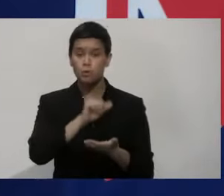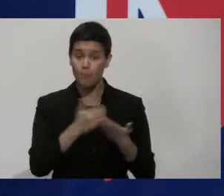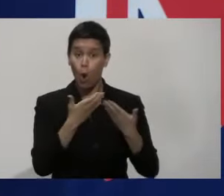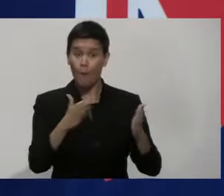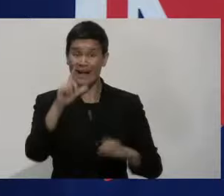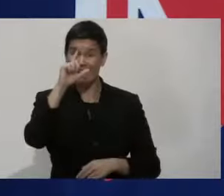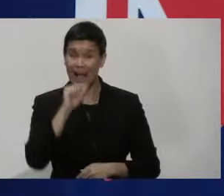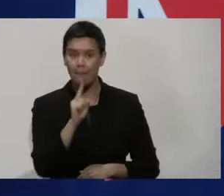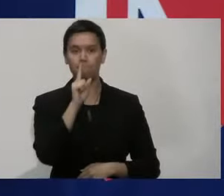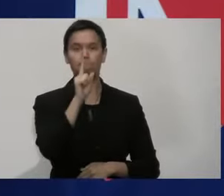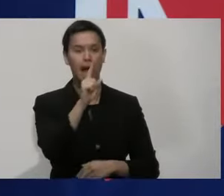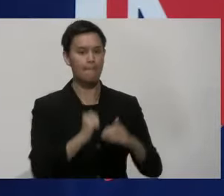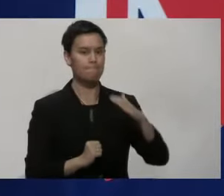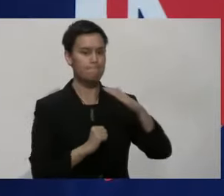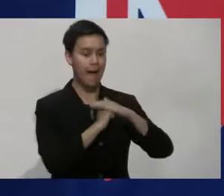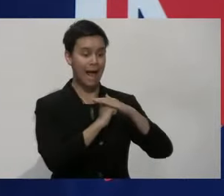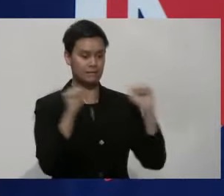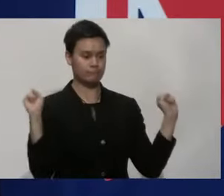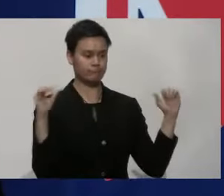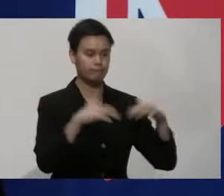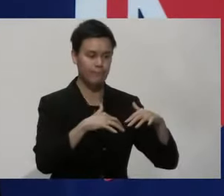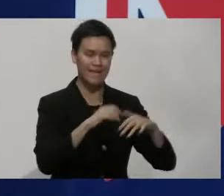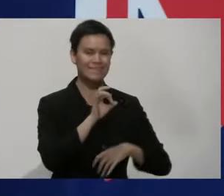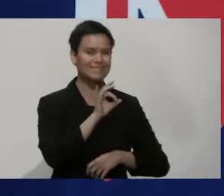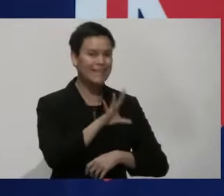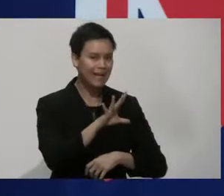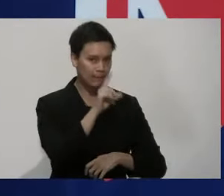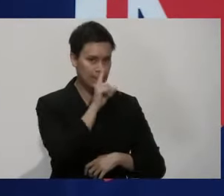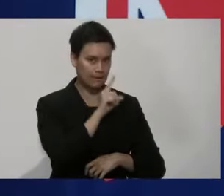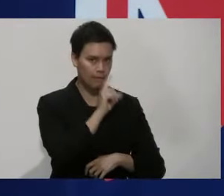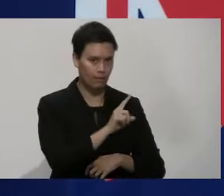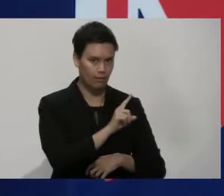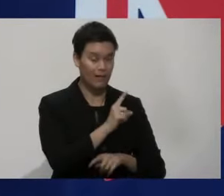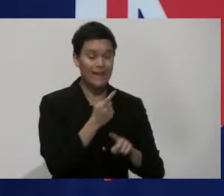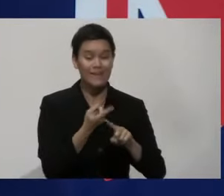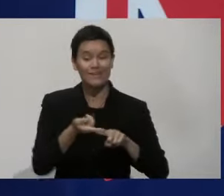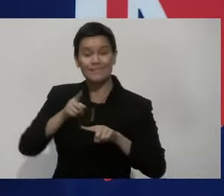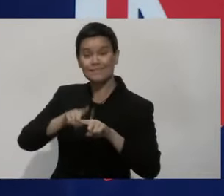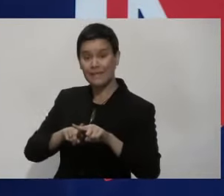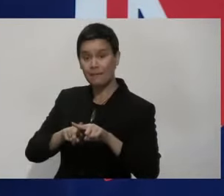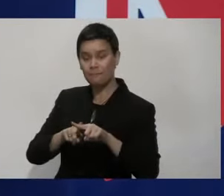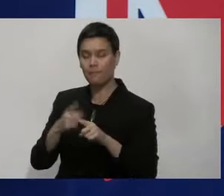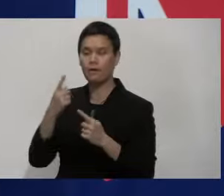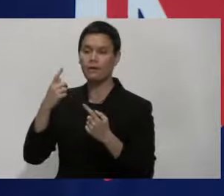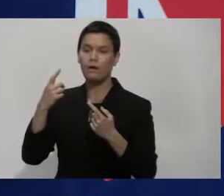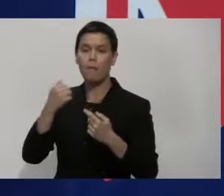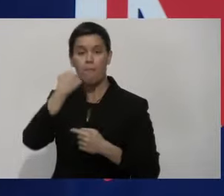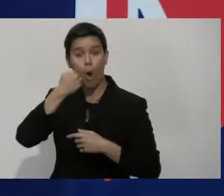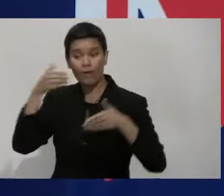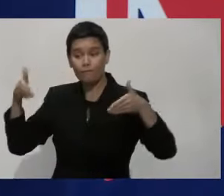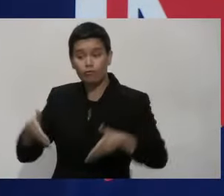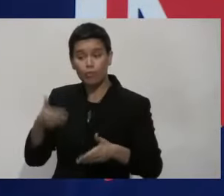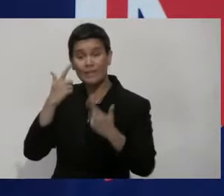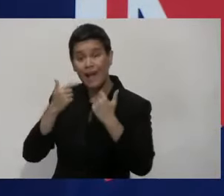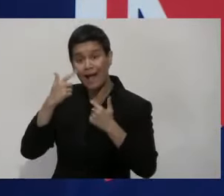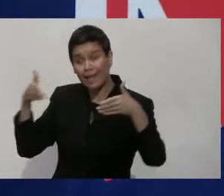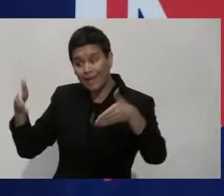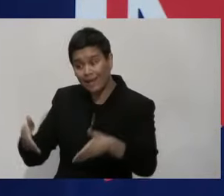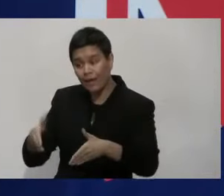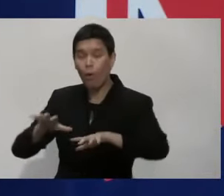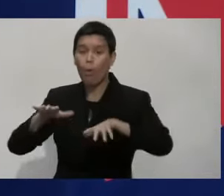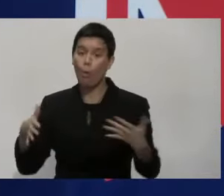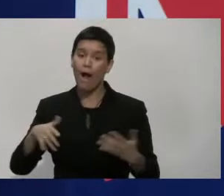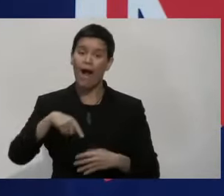with the exception of tangihanga and funerals, which you will recall occurred with up to 50 people the last time we